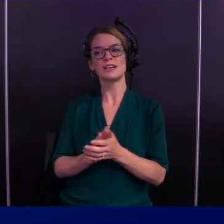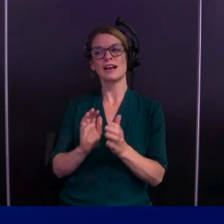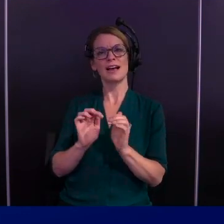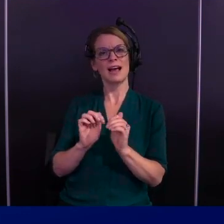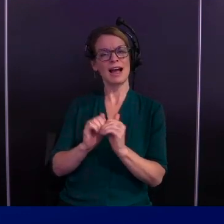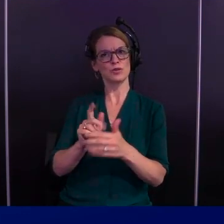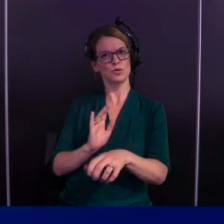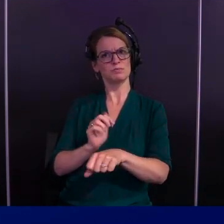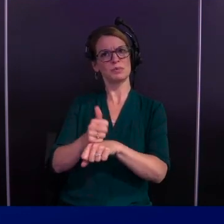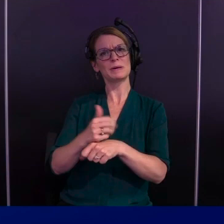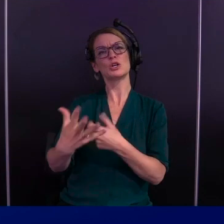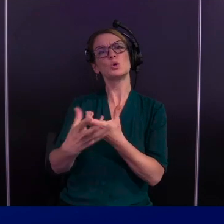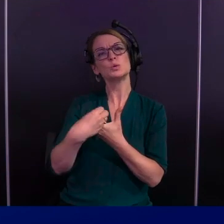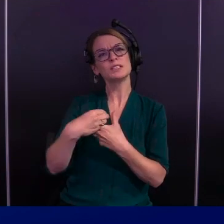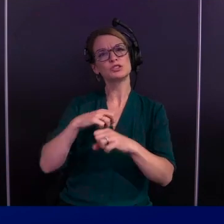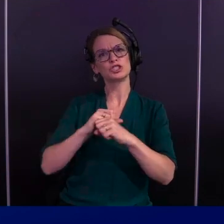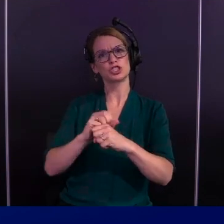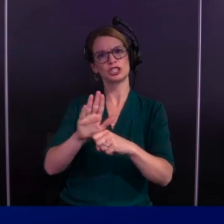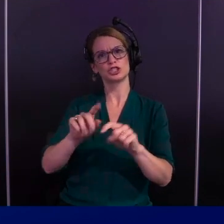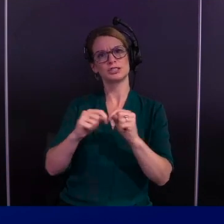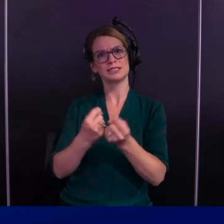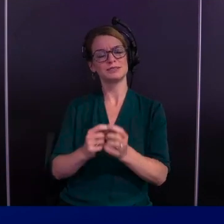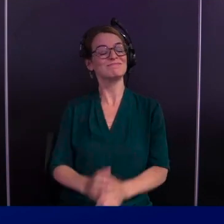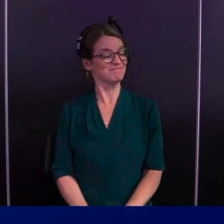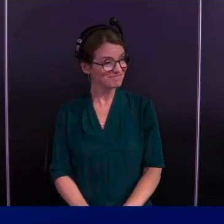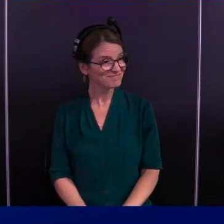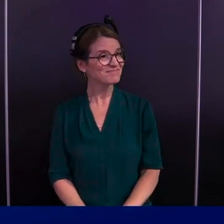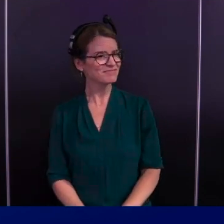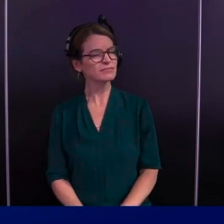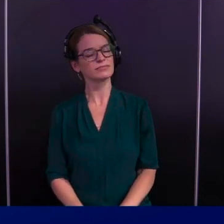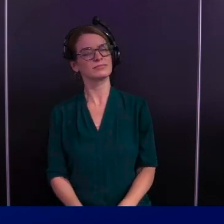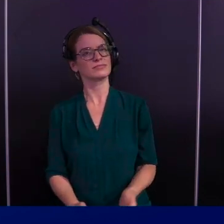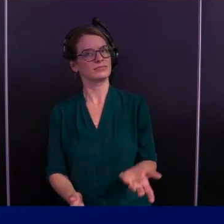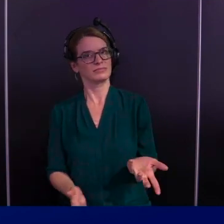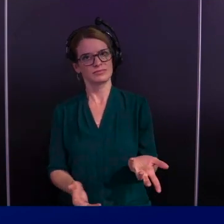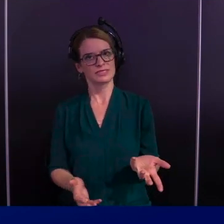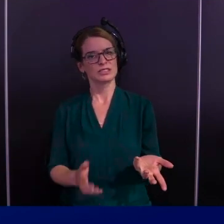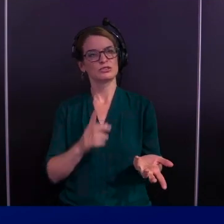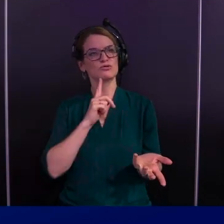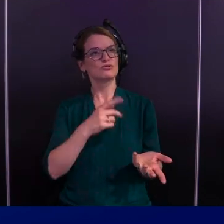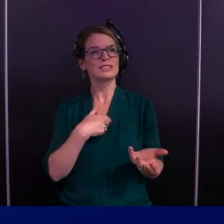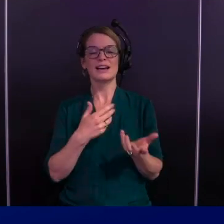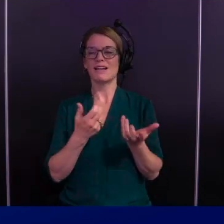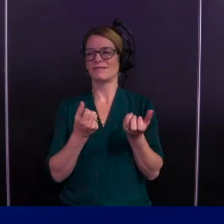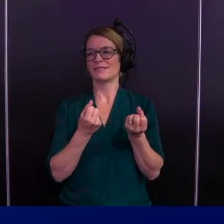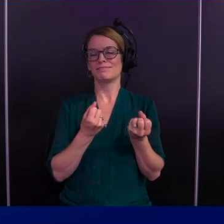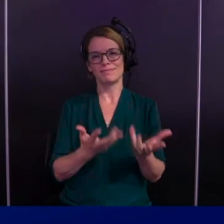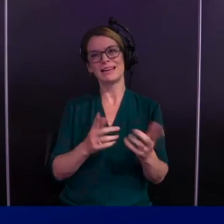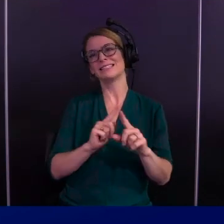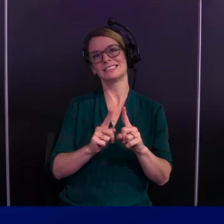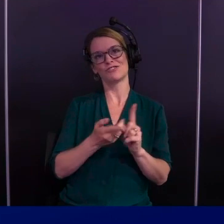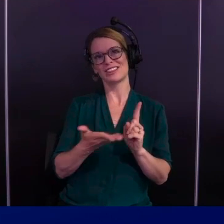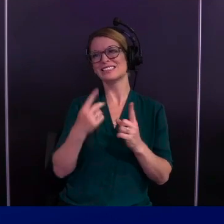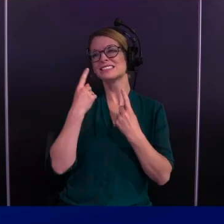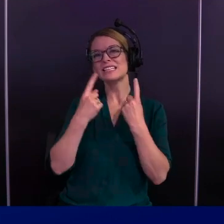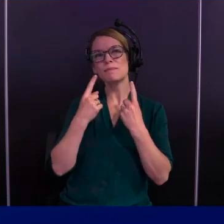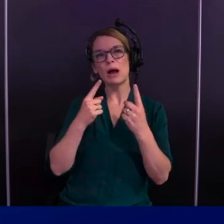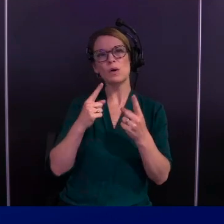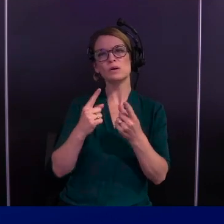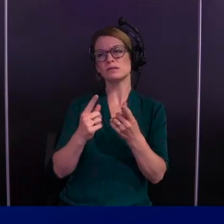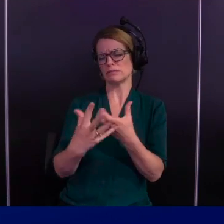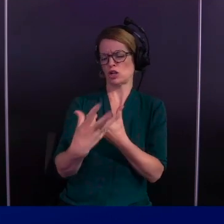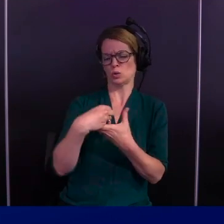inclusive security into your team? Yeah, so there's a lot of different things that we try and think about when it comes to being inclusive on our team, specifically